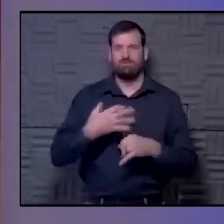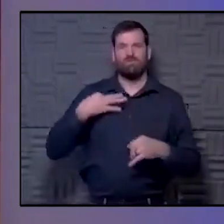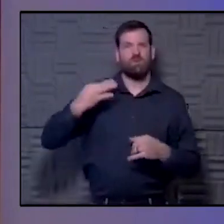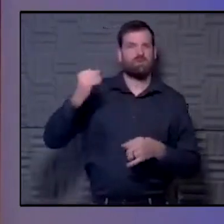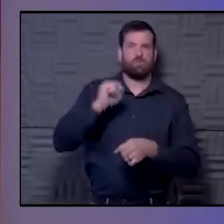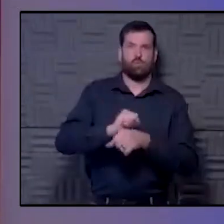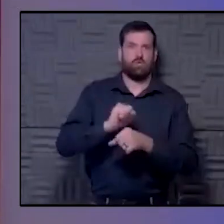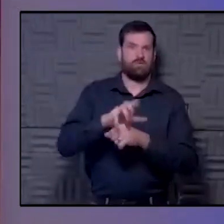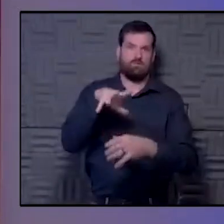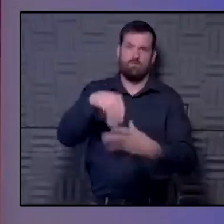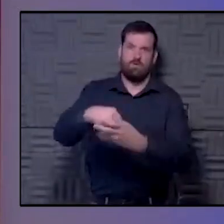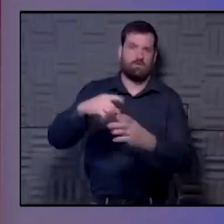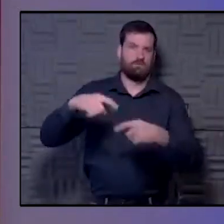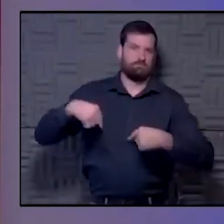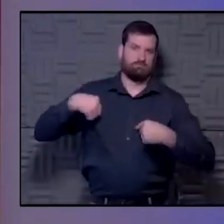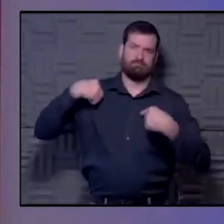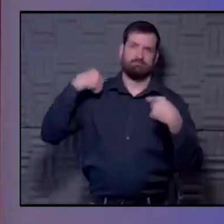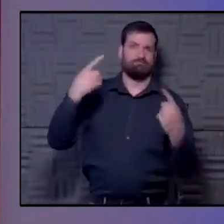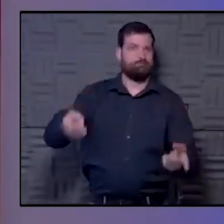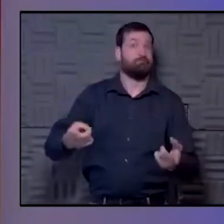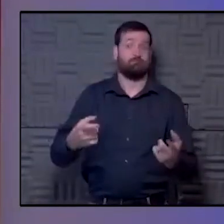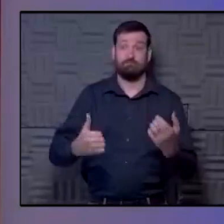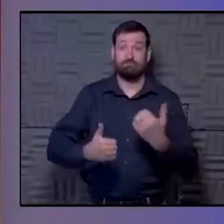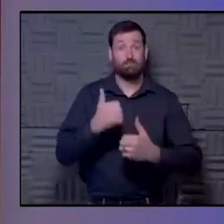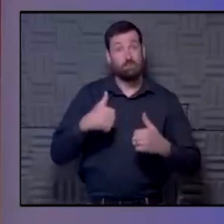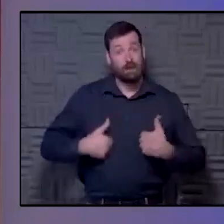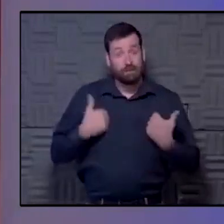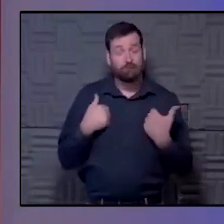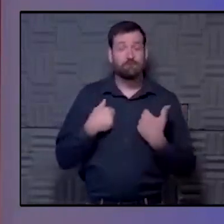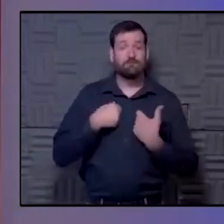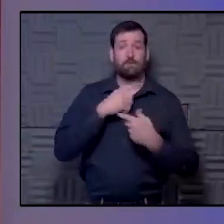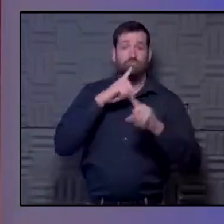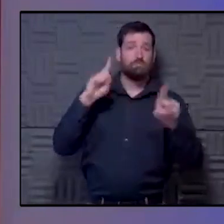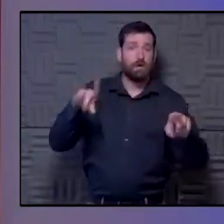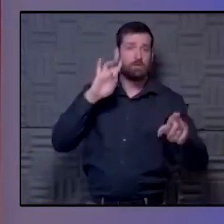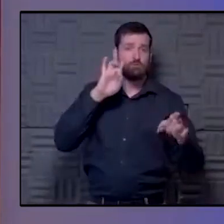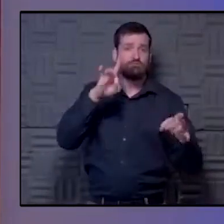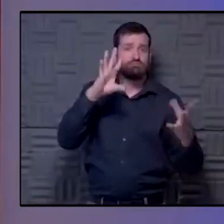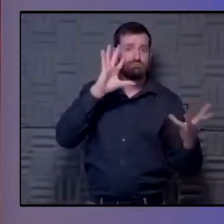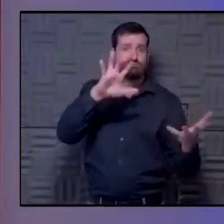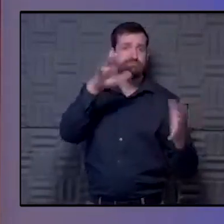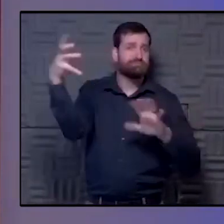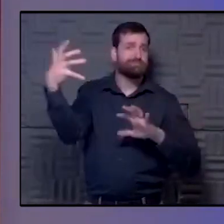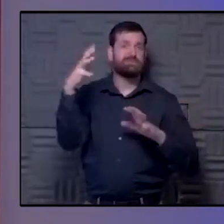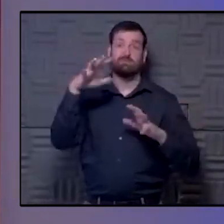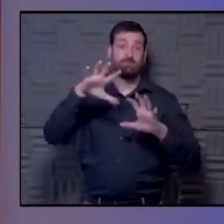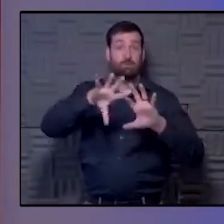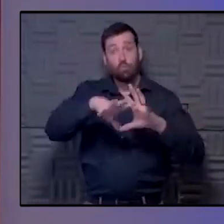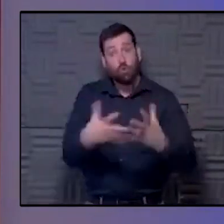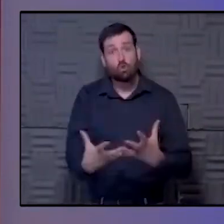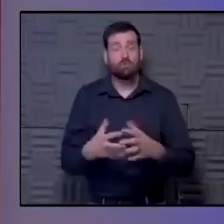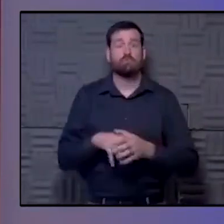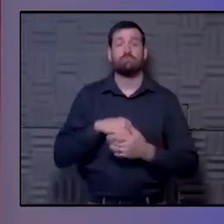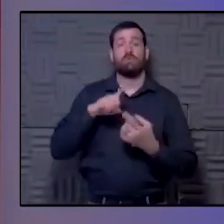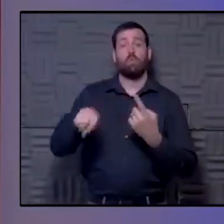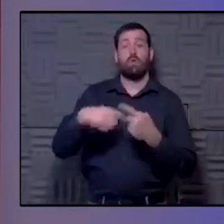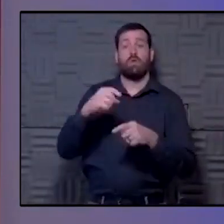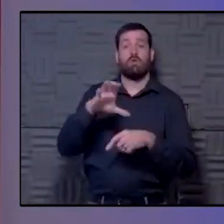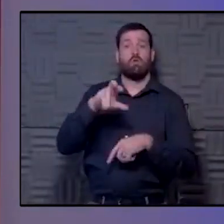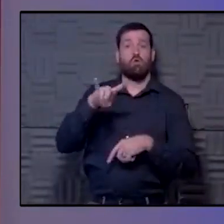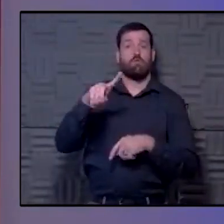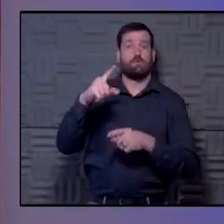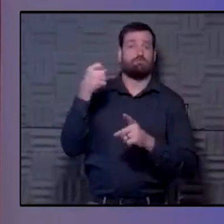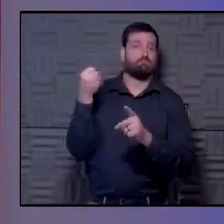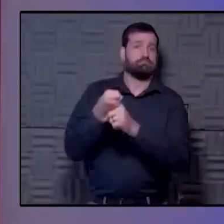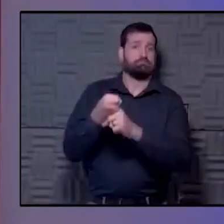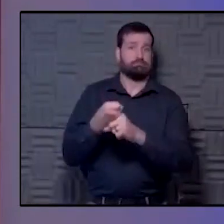for most of my life and responding to disasters and people in need all over the world. And when COVID hit, I